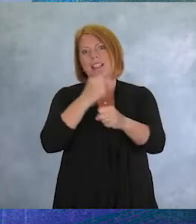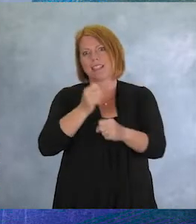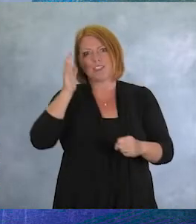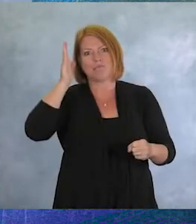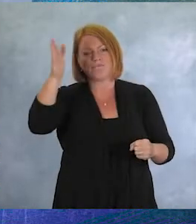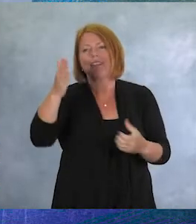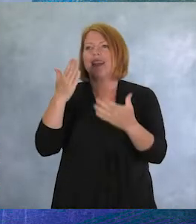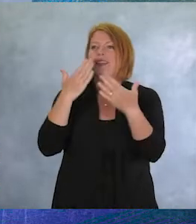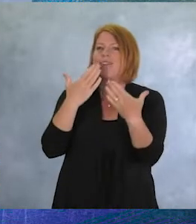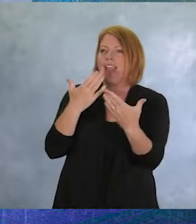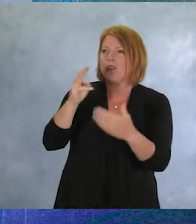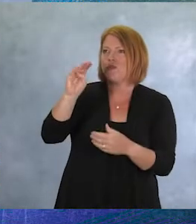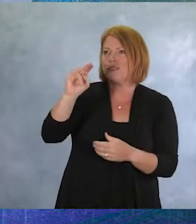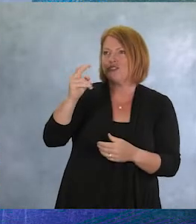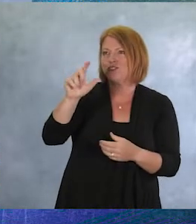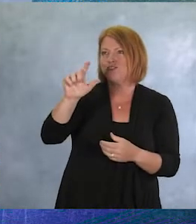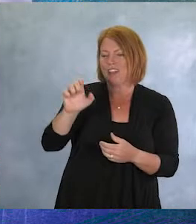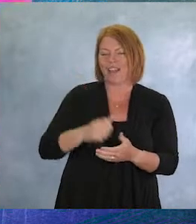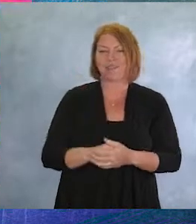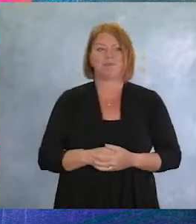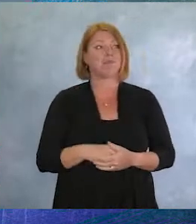Thank you, Michelle.